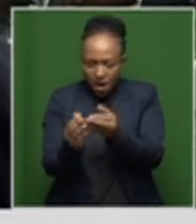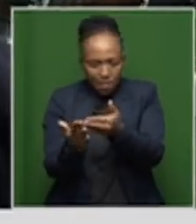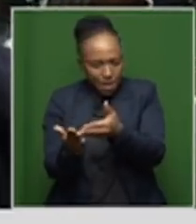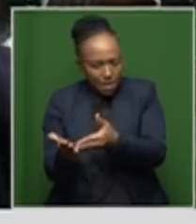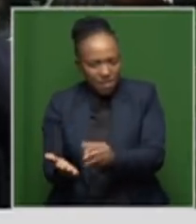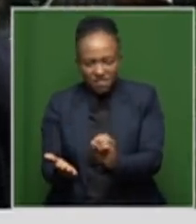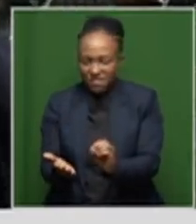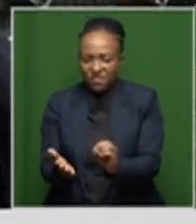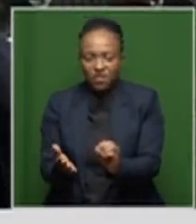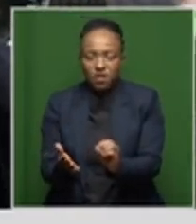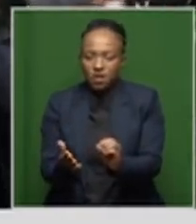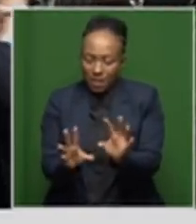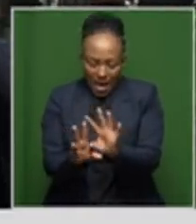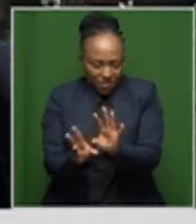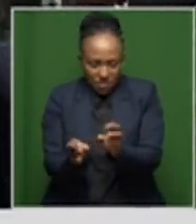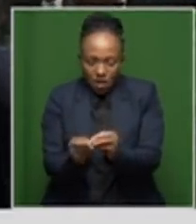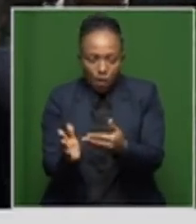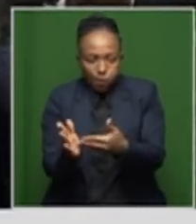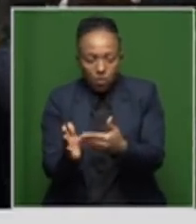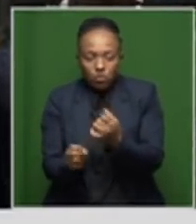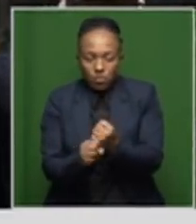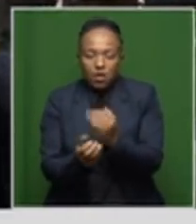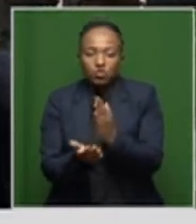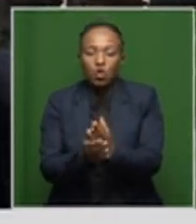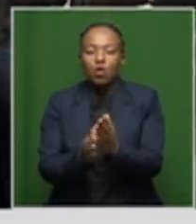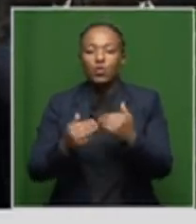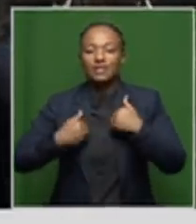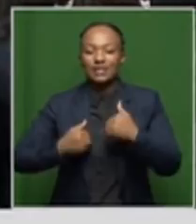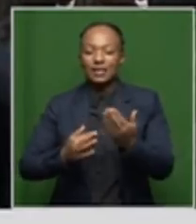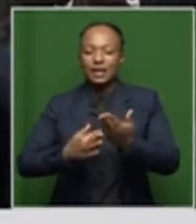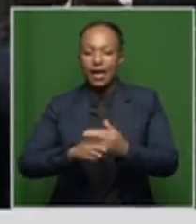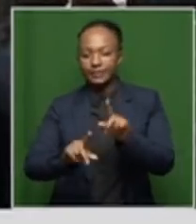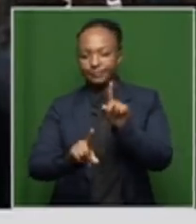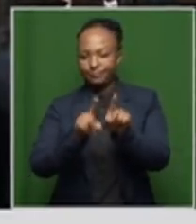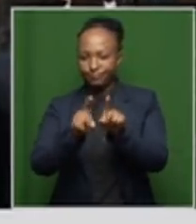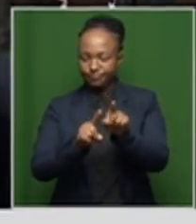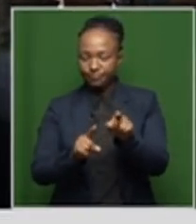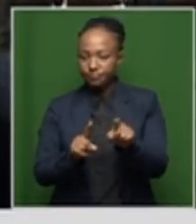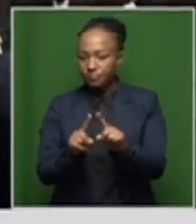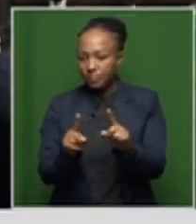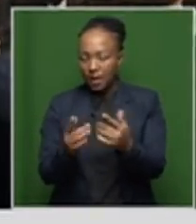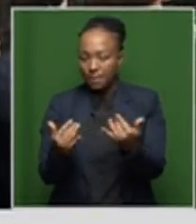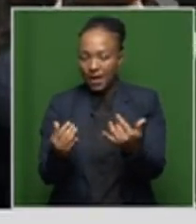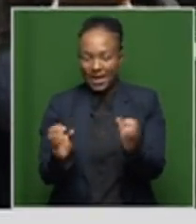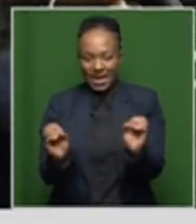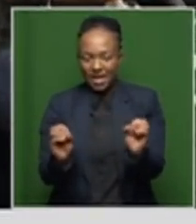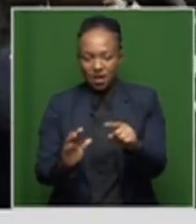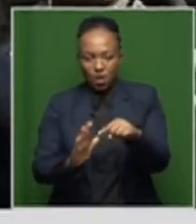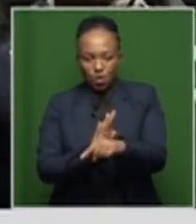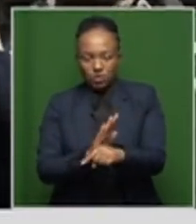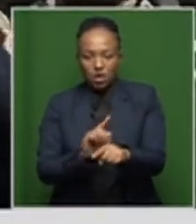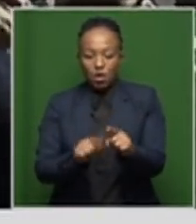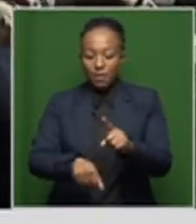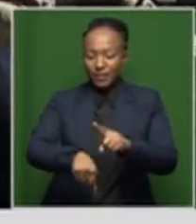In fact, we have all it takes for us to be able to prosecute this case. So nothing much has been lost in terms